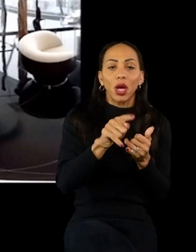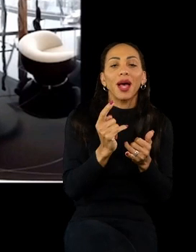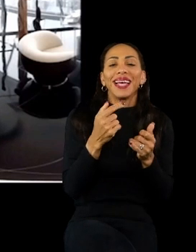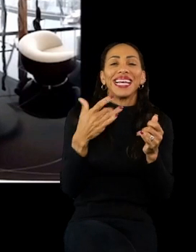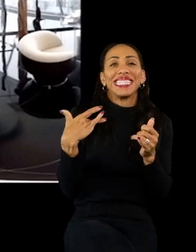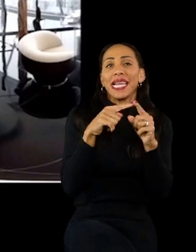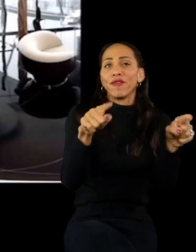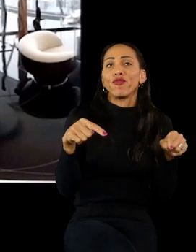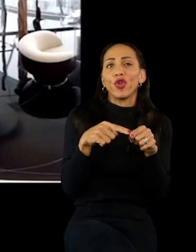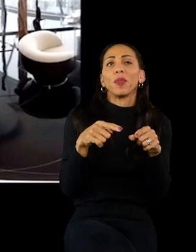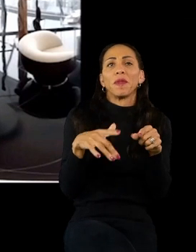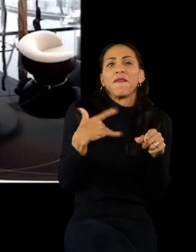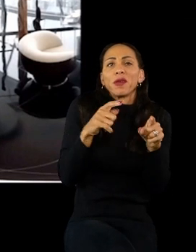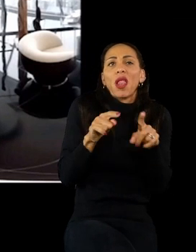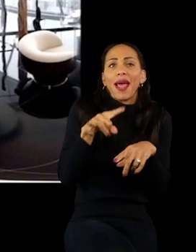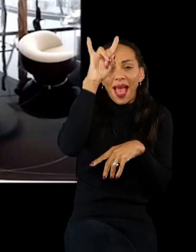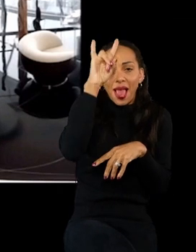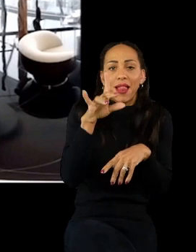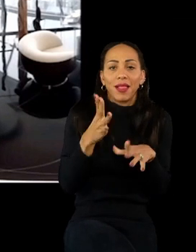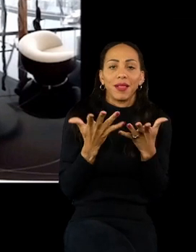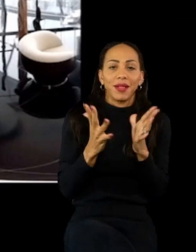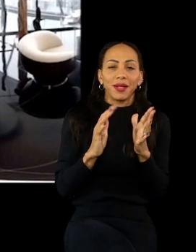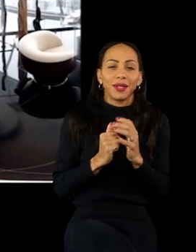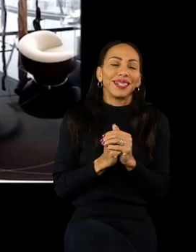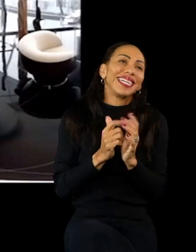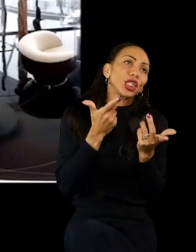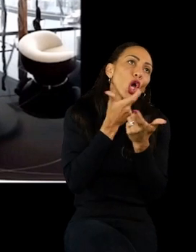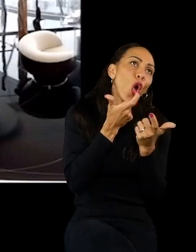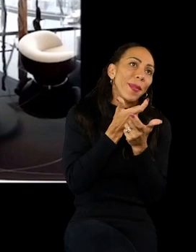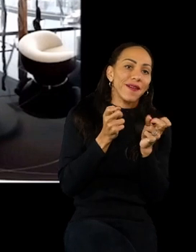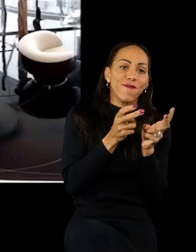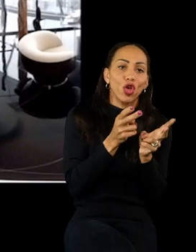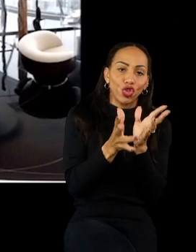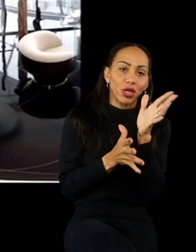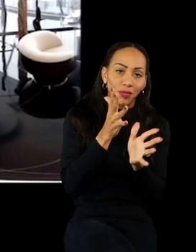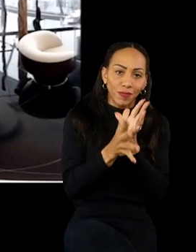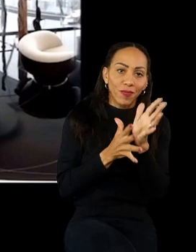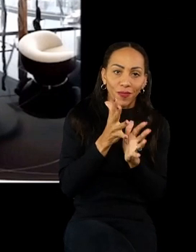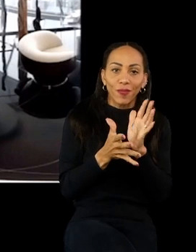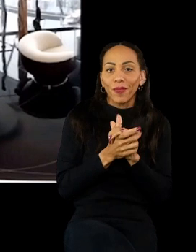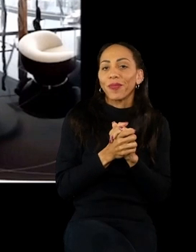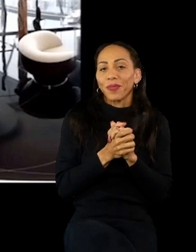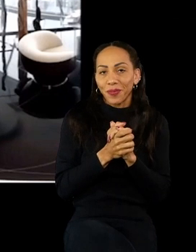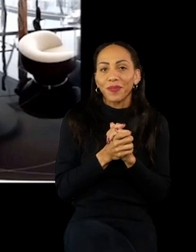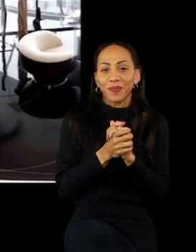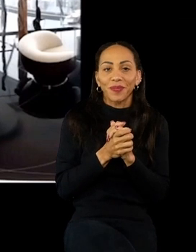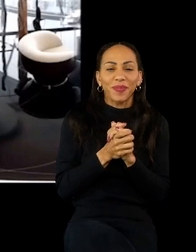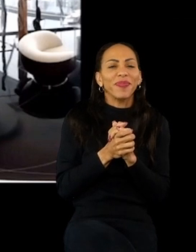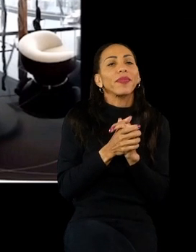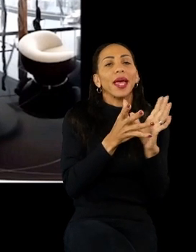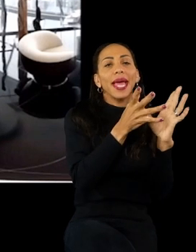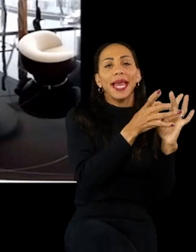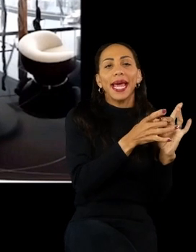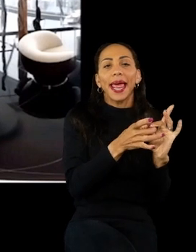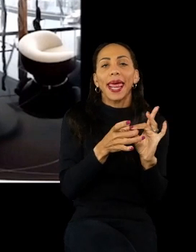play by Jean-Paul Sartre that's set in a living room that is actually hell, but this was a kind of this is a sort of